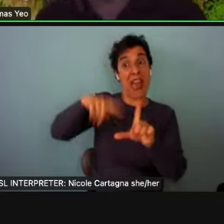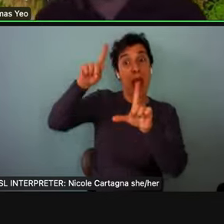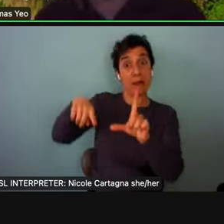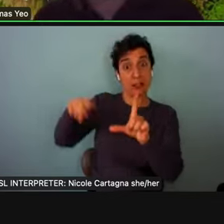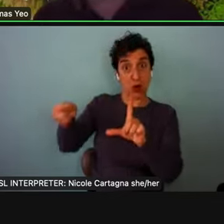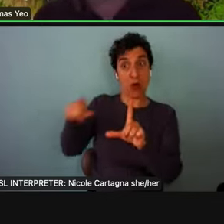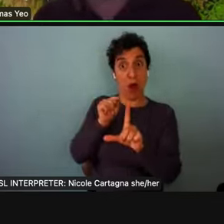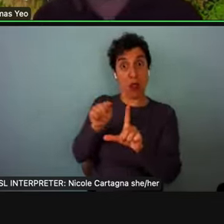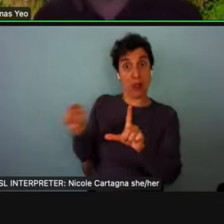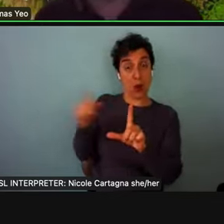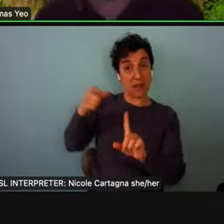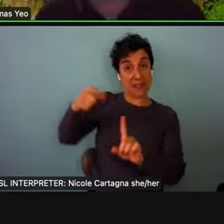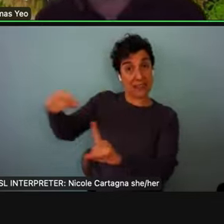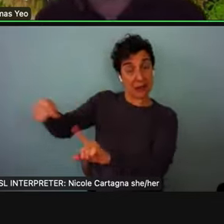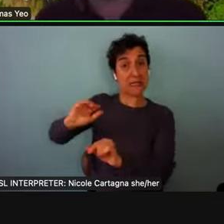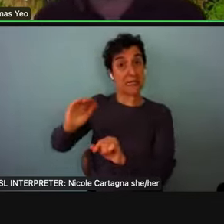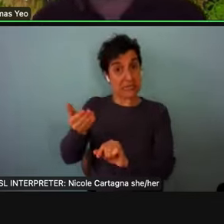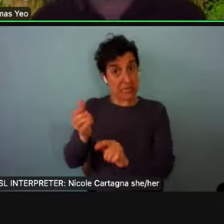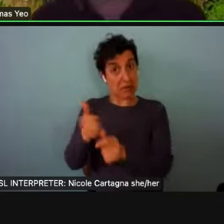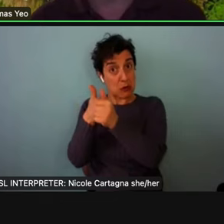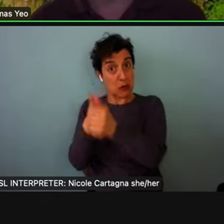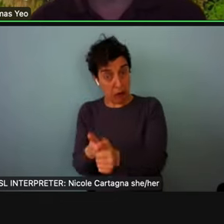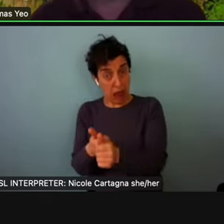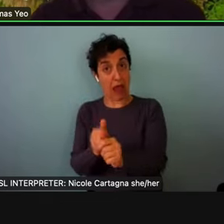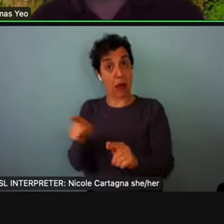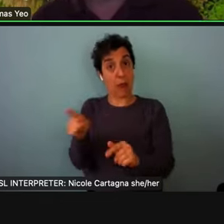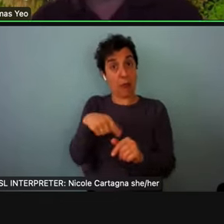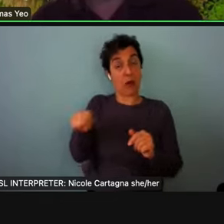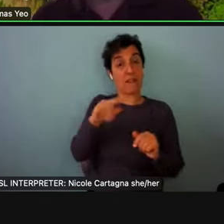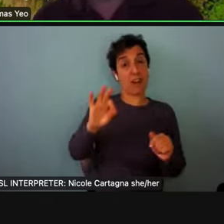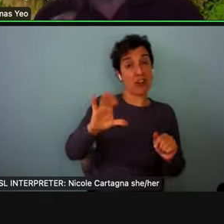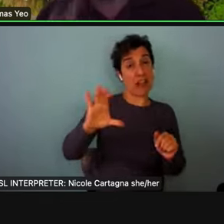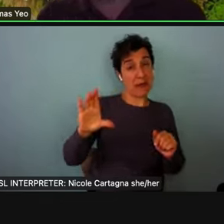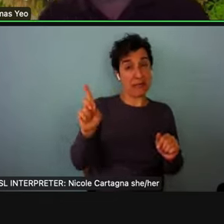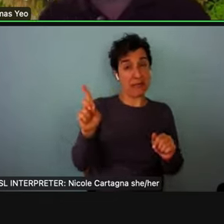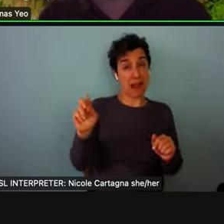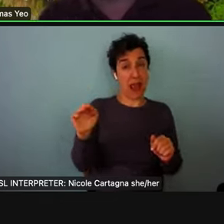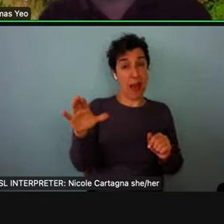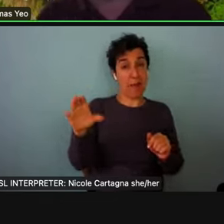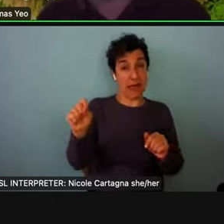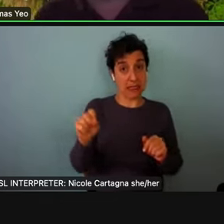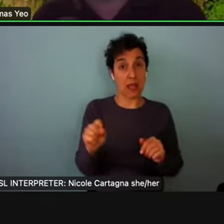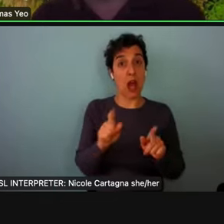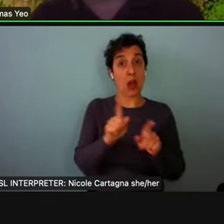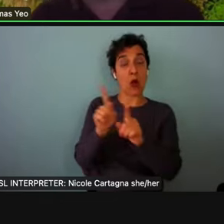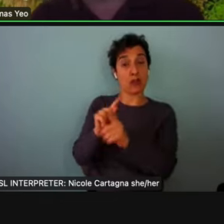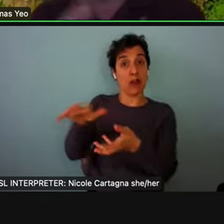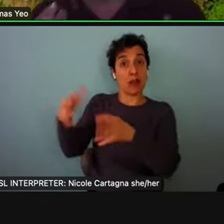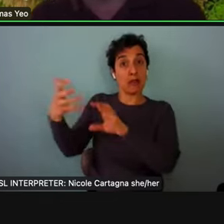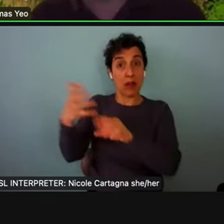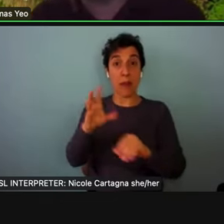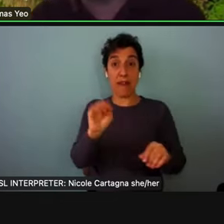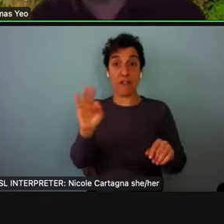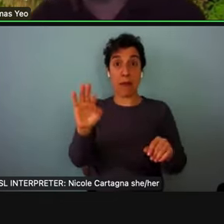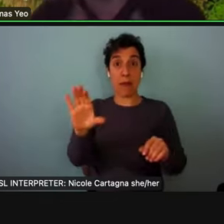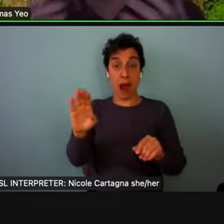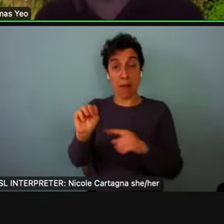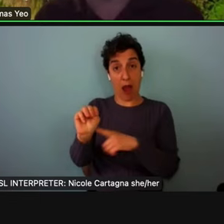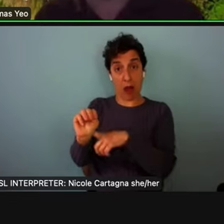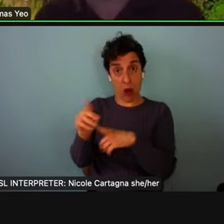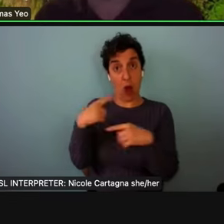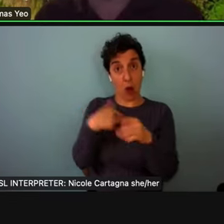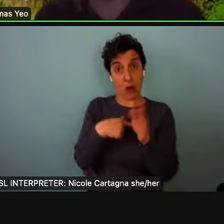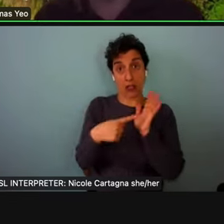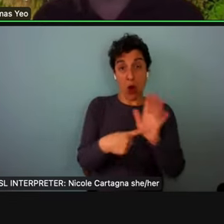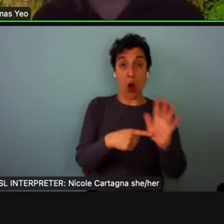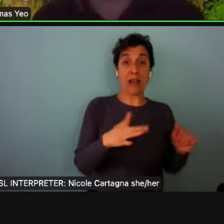signals seem to track functional connectivity dynamics. And by perturbing the mean field model, we show that sensory motor regions might be